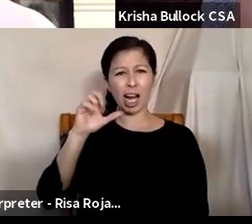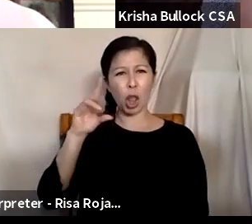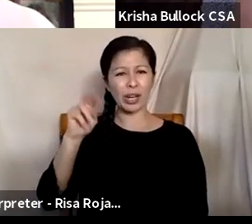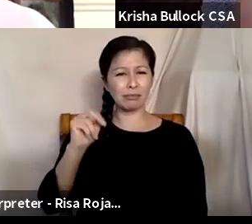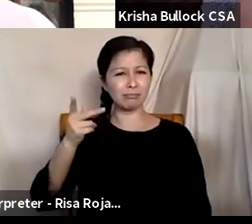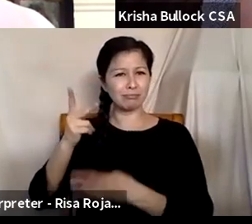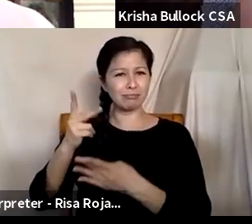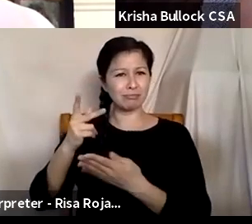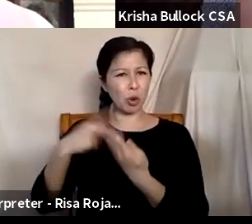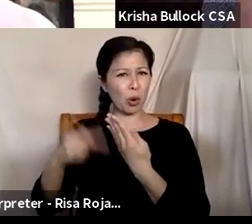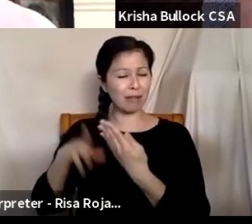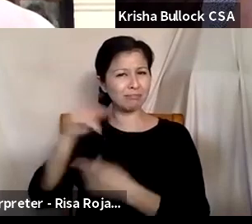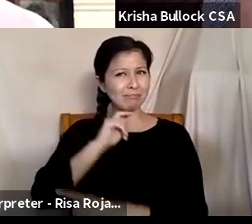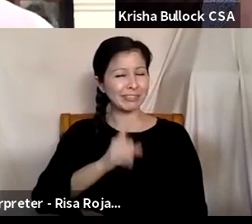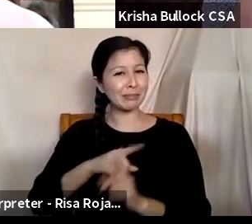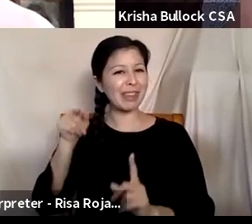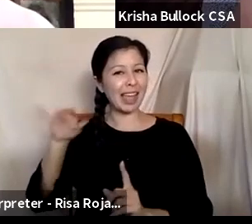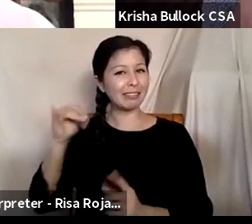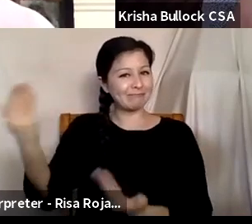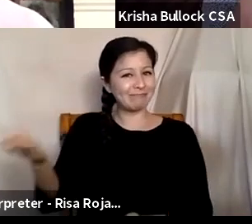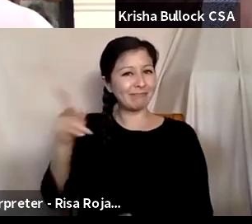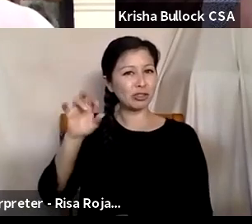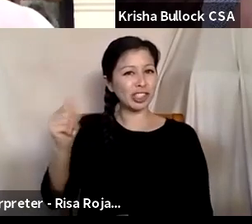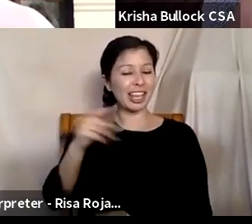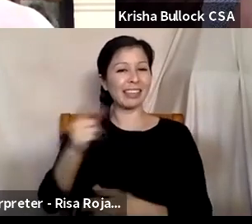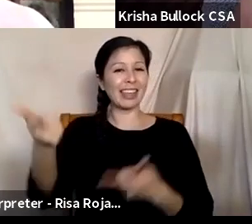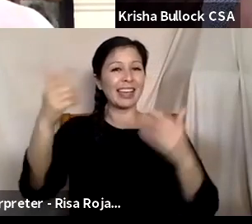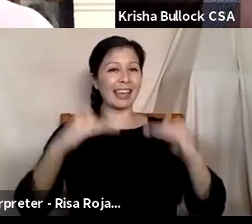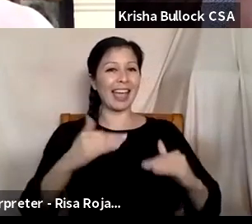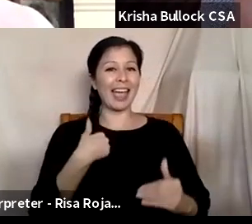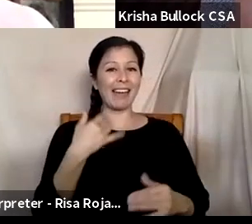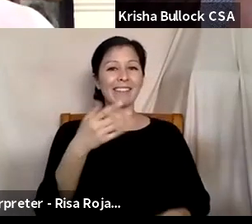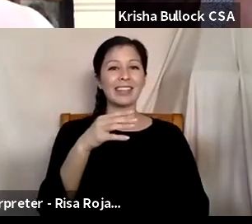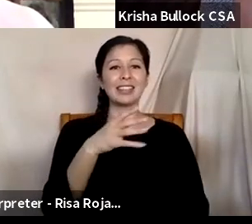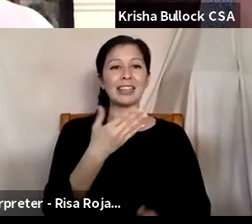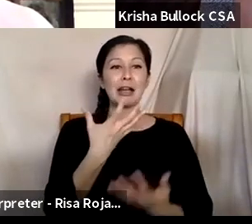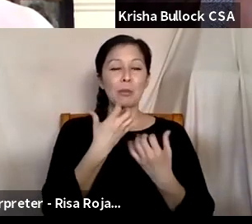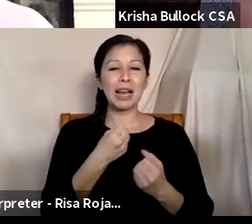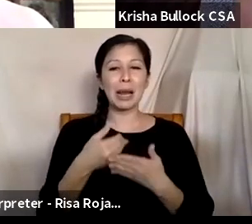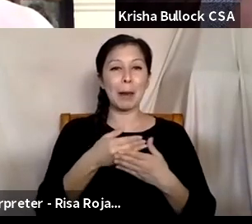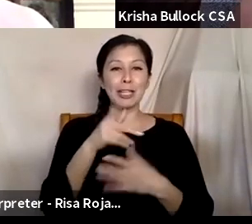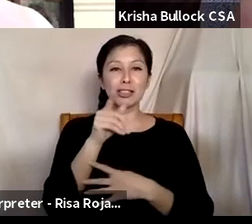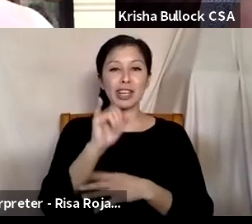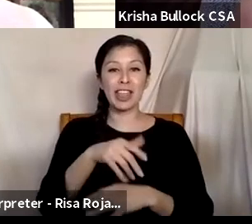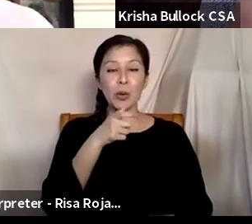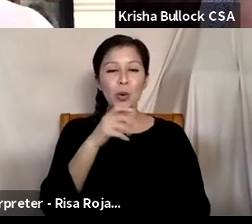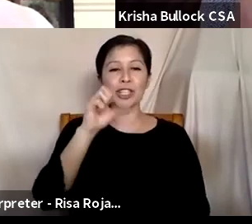sure, but there's Krisha. Then we have the precious baby treasure that is Suzanne